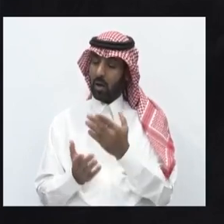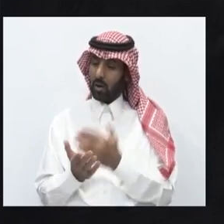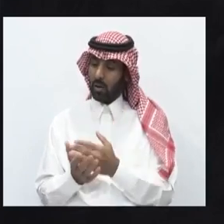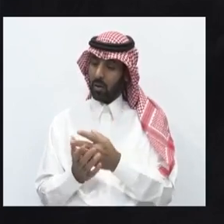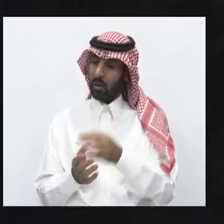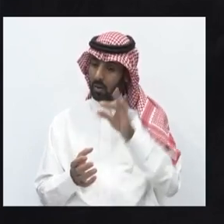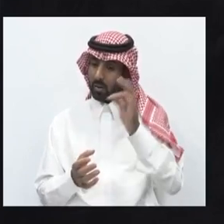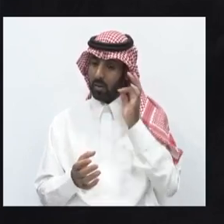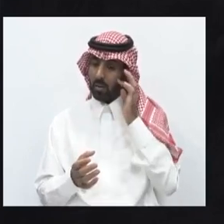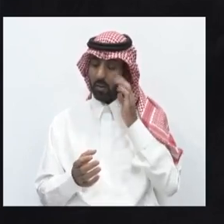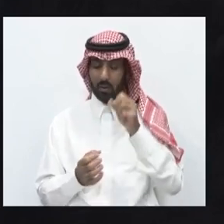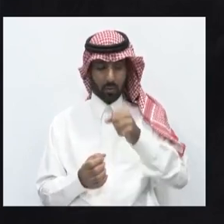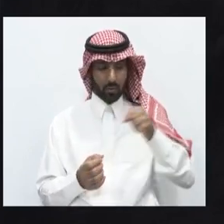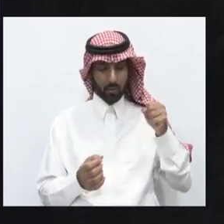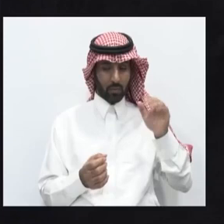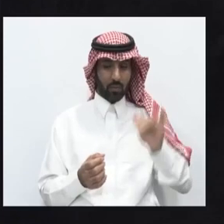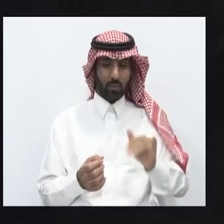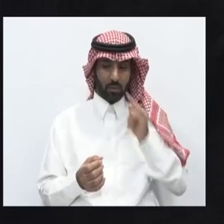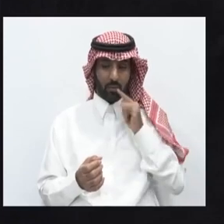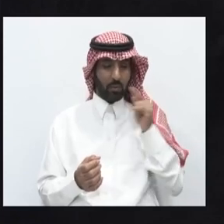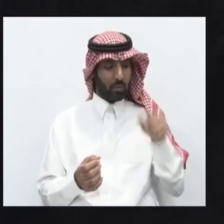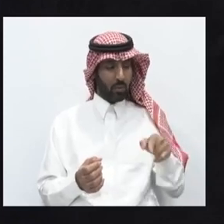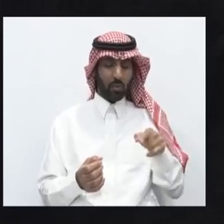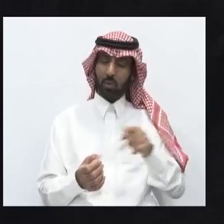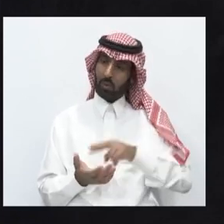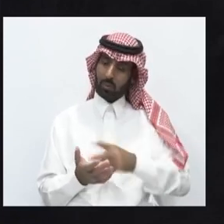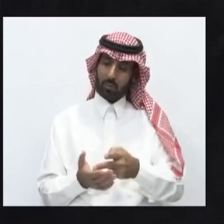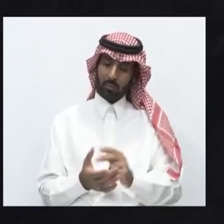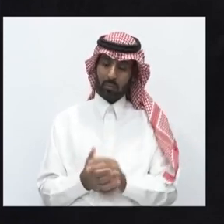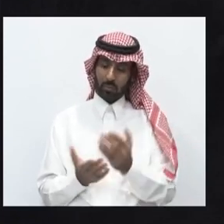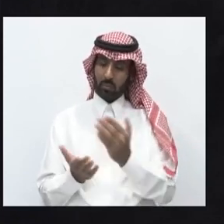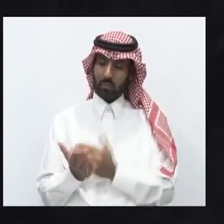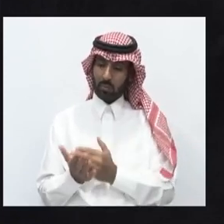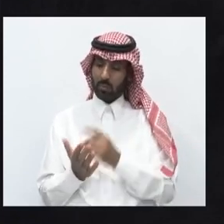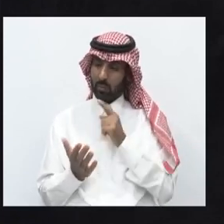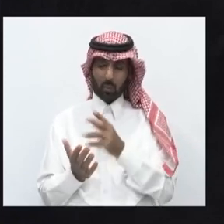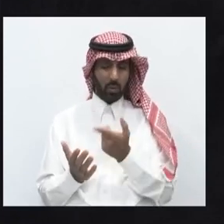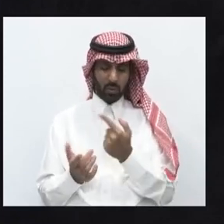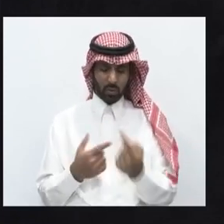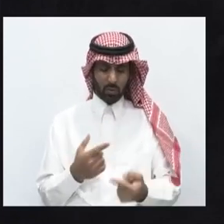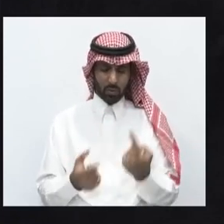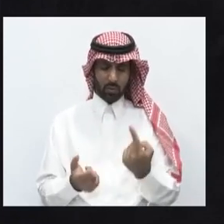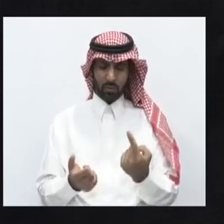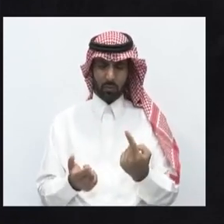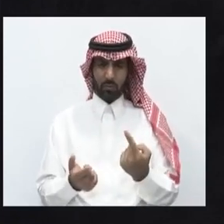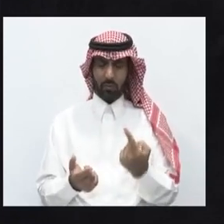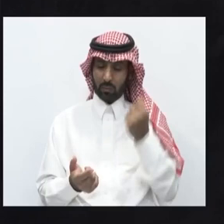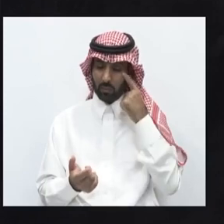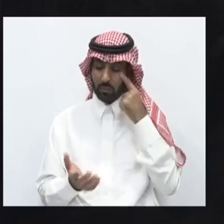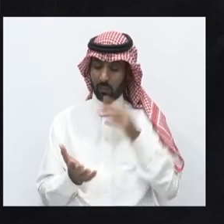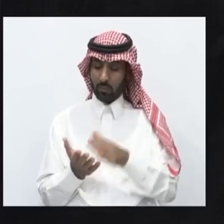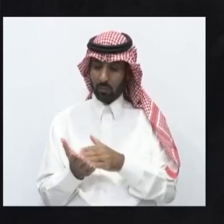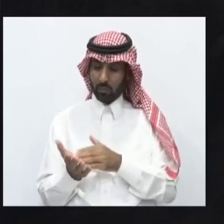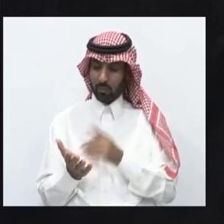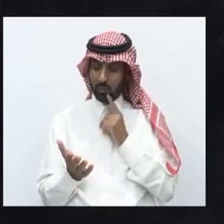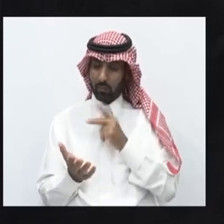a window seat, you gave me an aisle seat. Then she said, can you show me your ticket? Then she figured out that